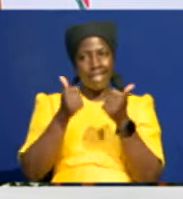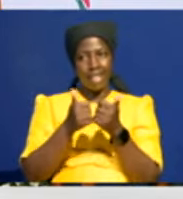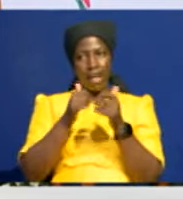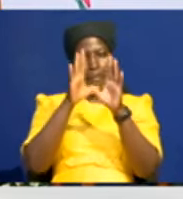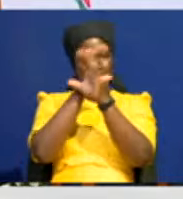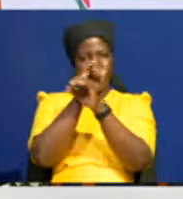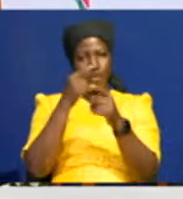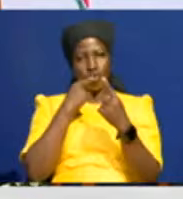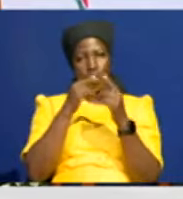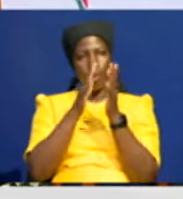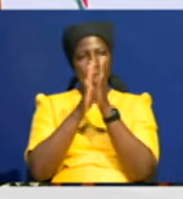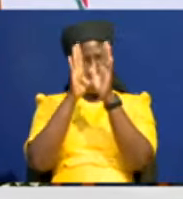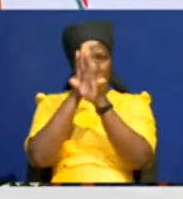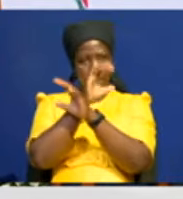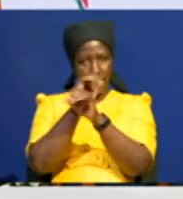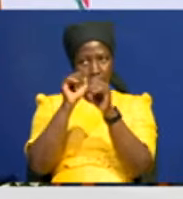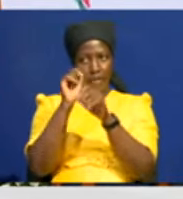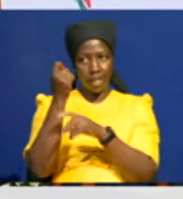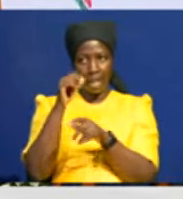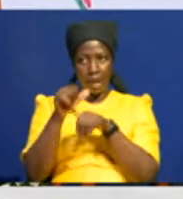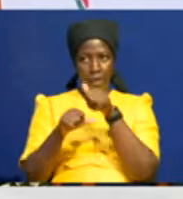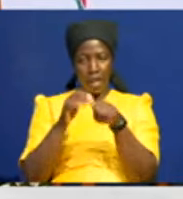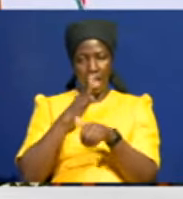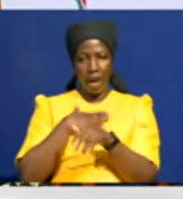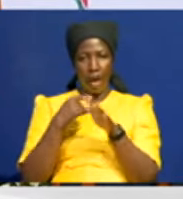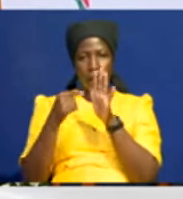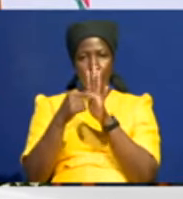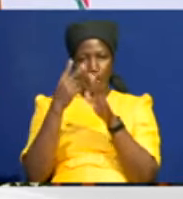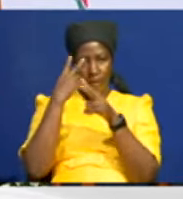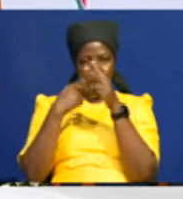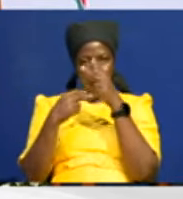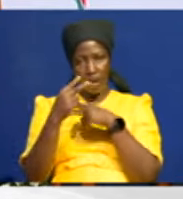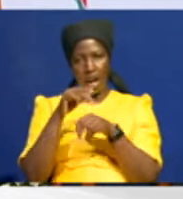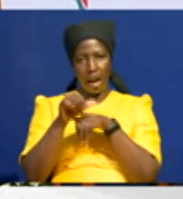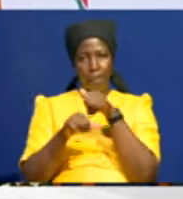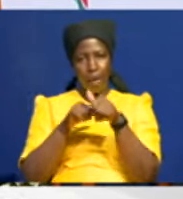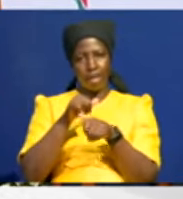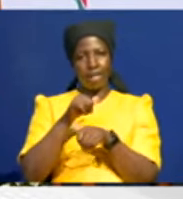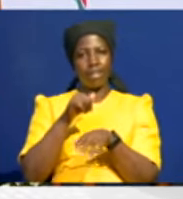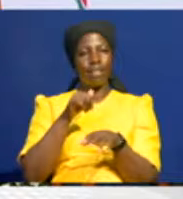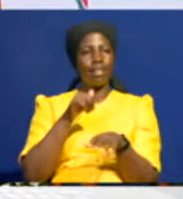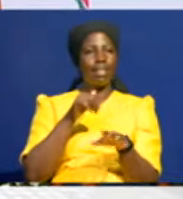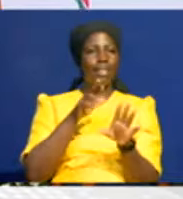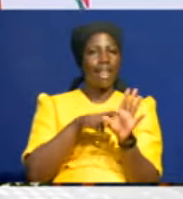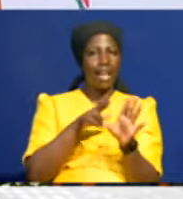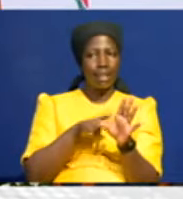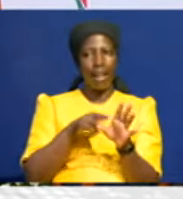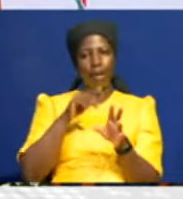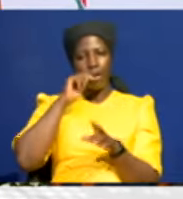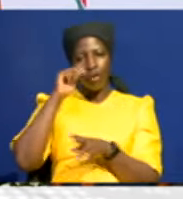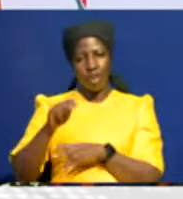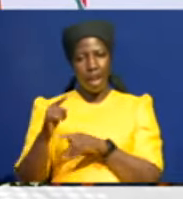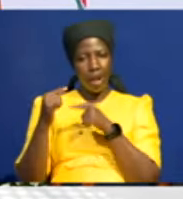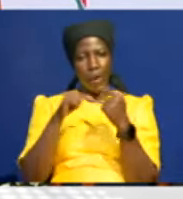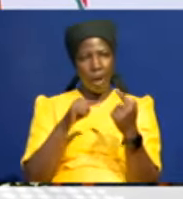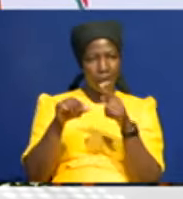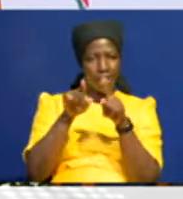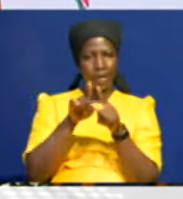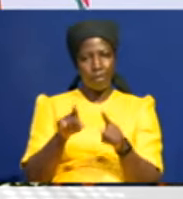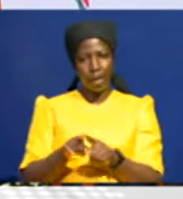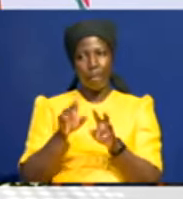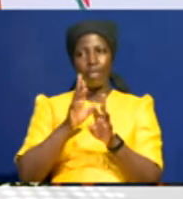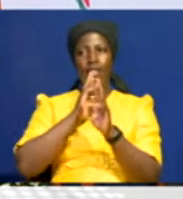Kenyan president about our point of view concerning Russian aggression against Ukraine and also the consequences, the